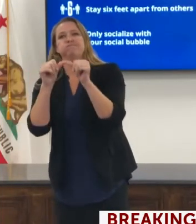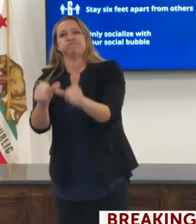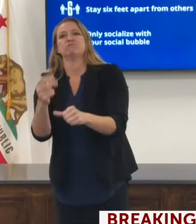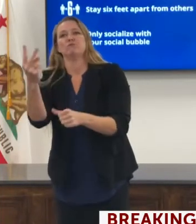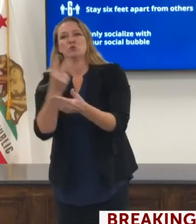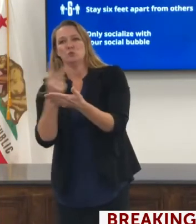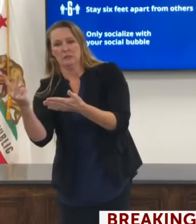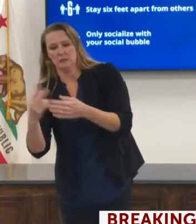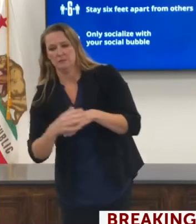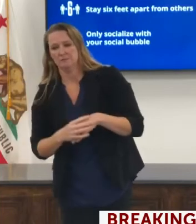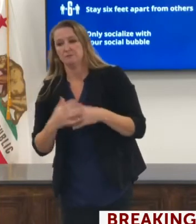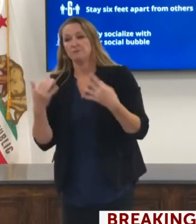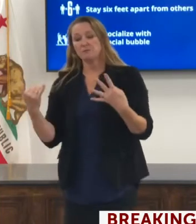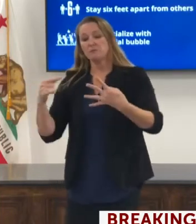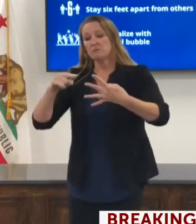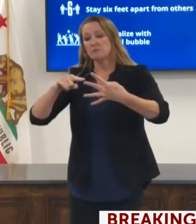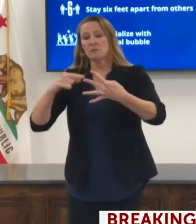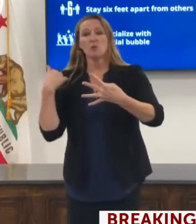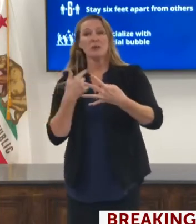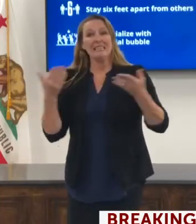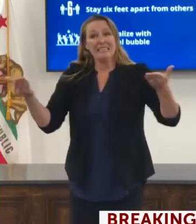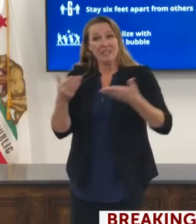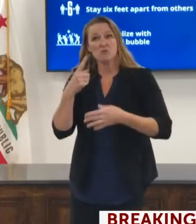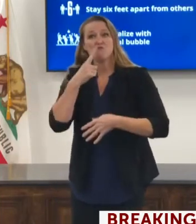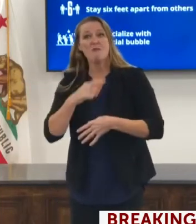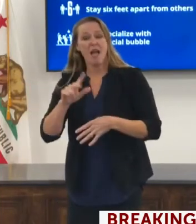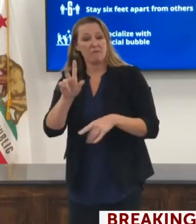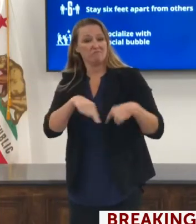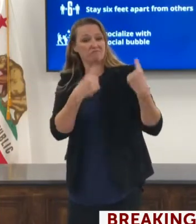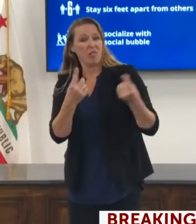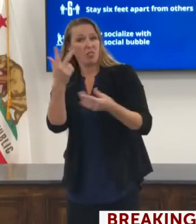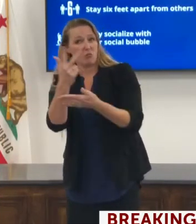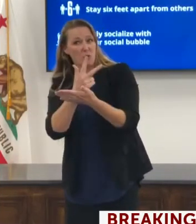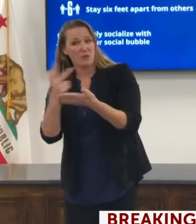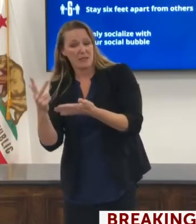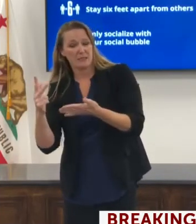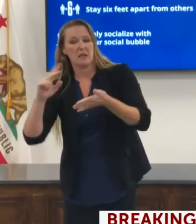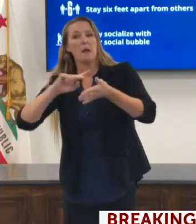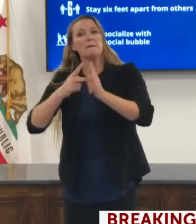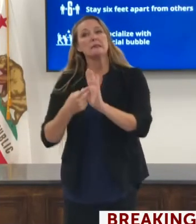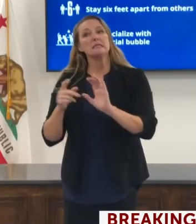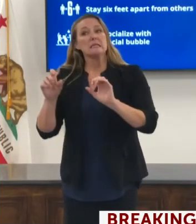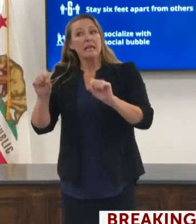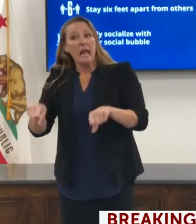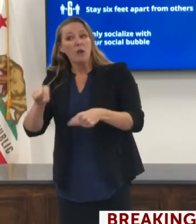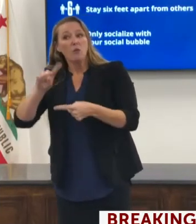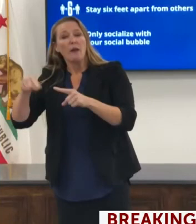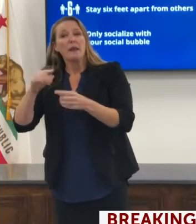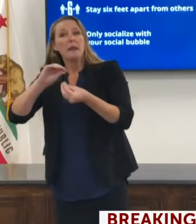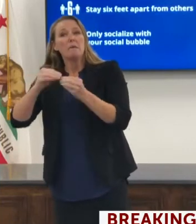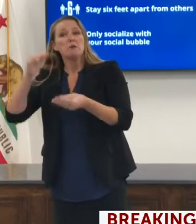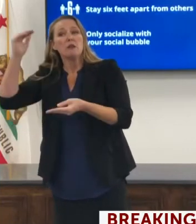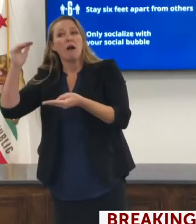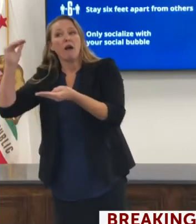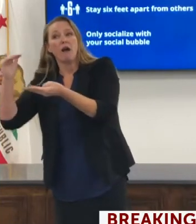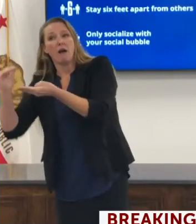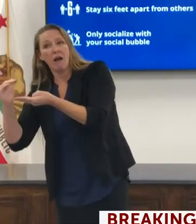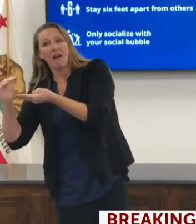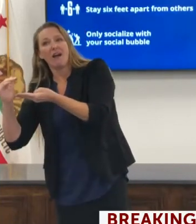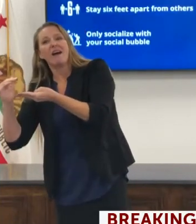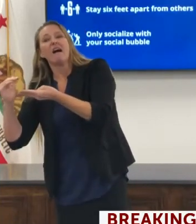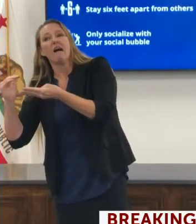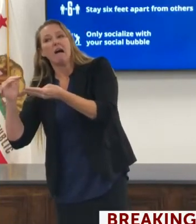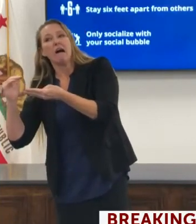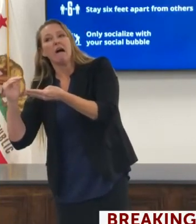that we've been in red for 3 weeks, but we cannot make that movement until we see our case counts drop, along with our